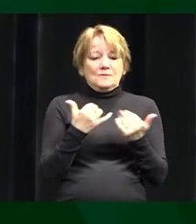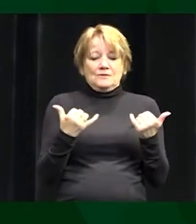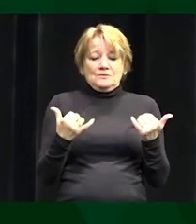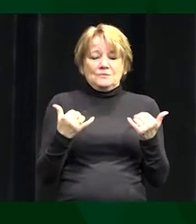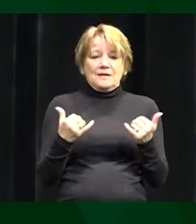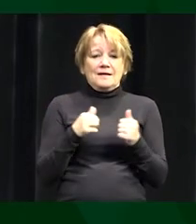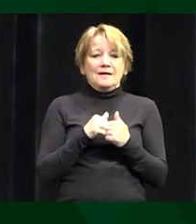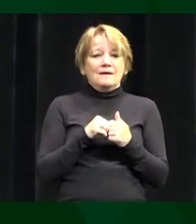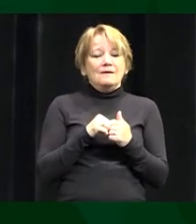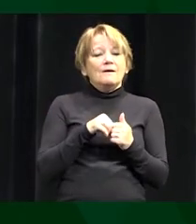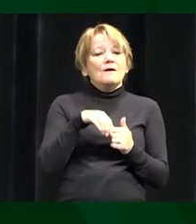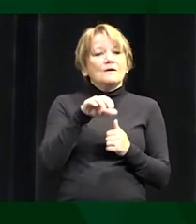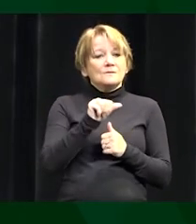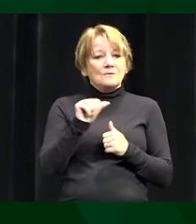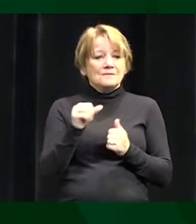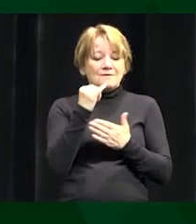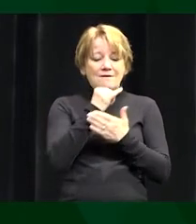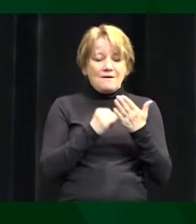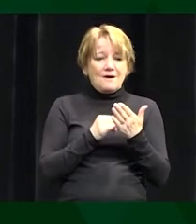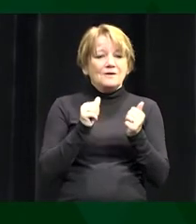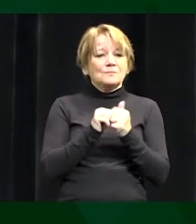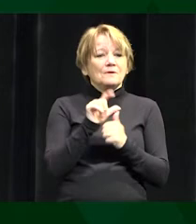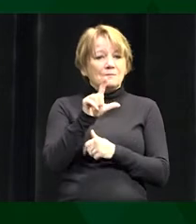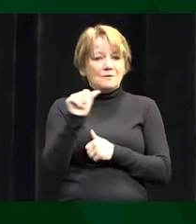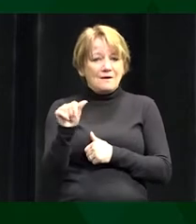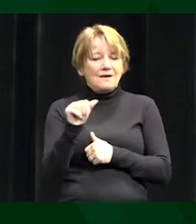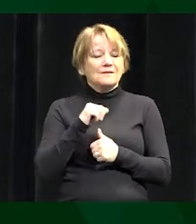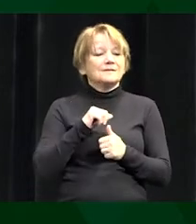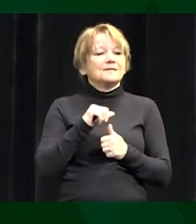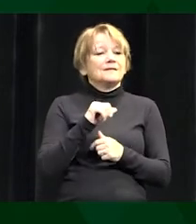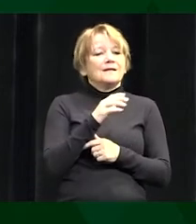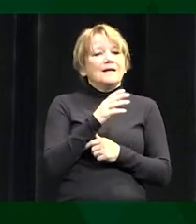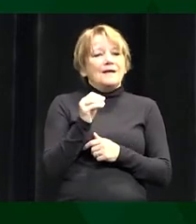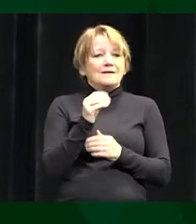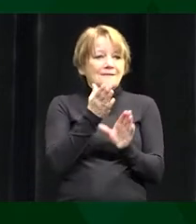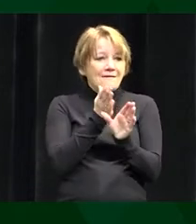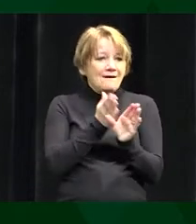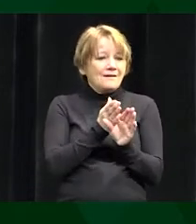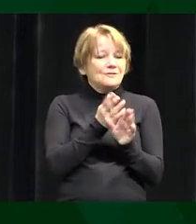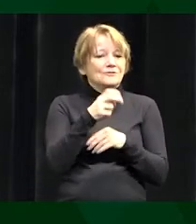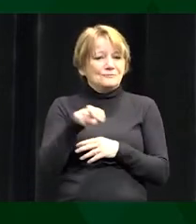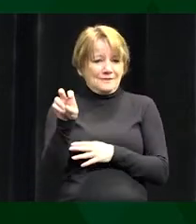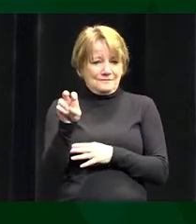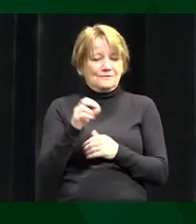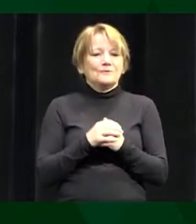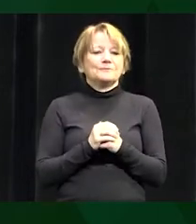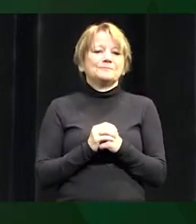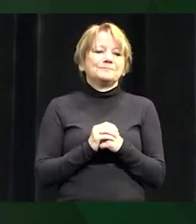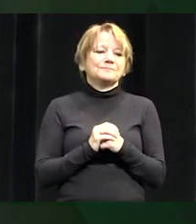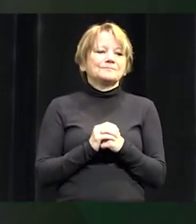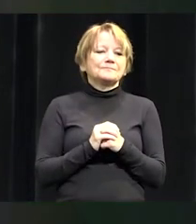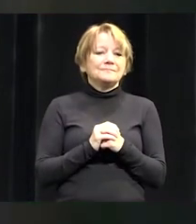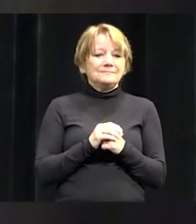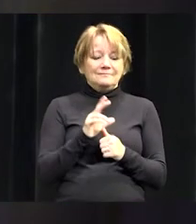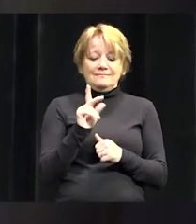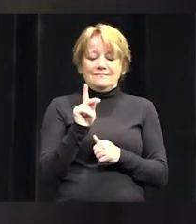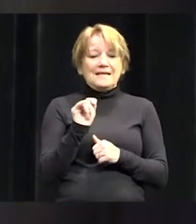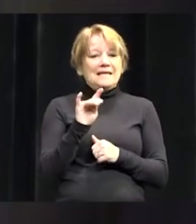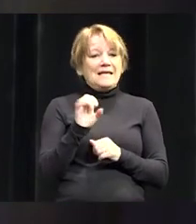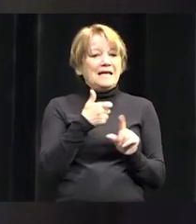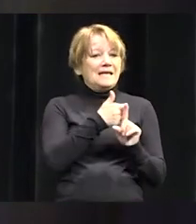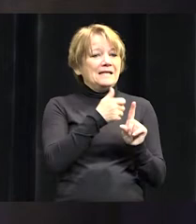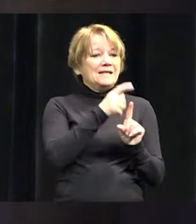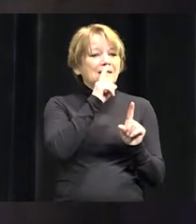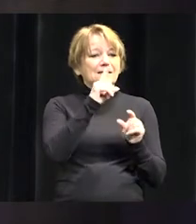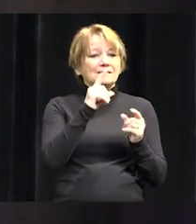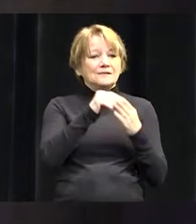today with an associates in arts in liberal arts and science psychology transfer katie is